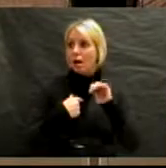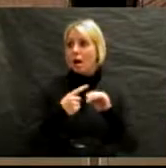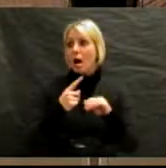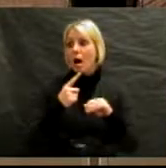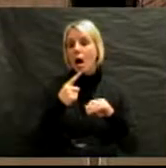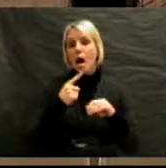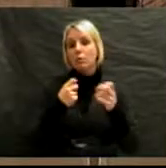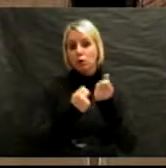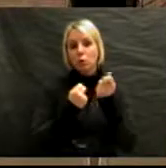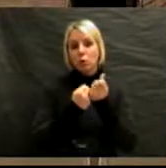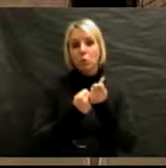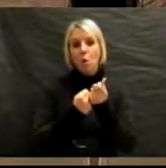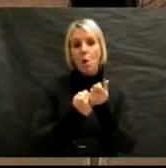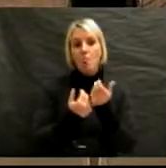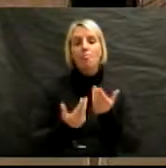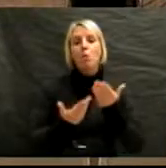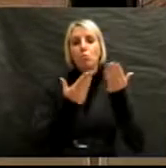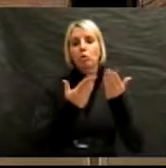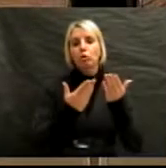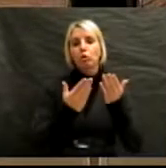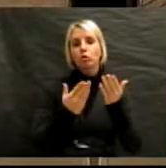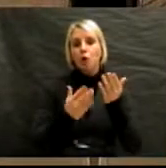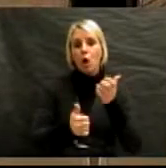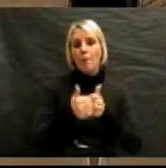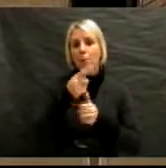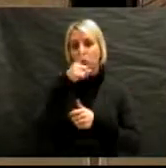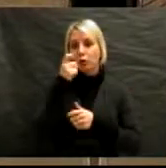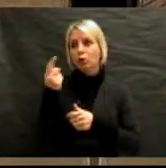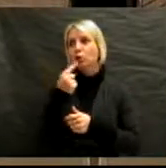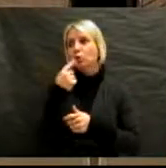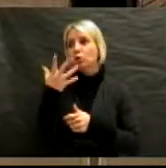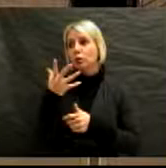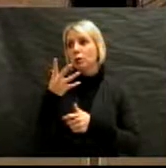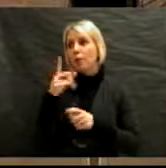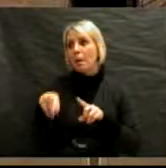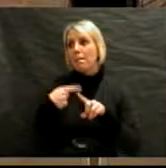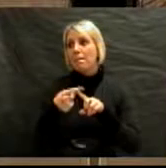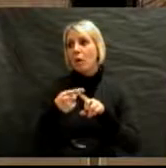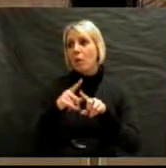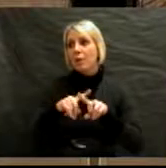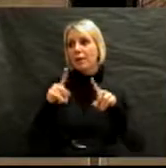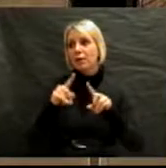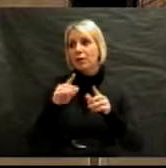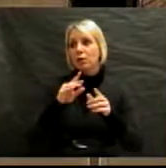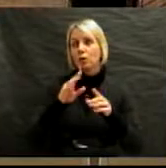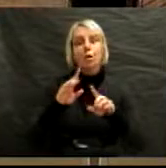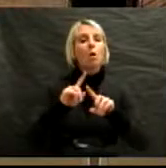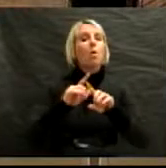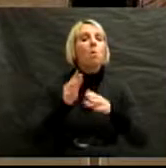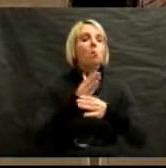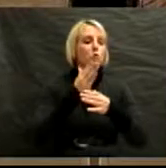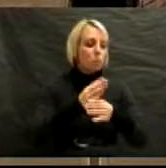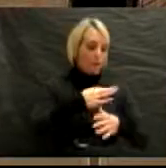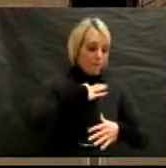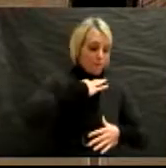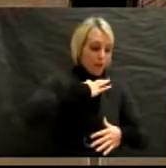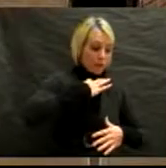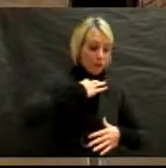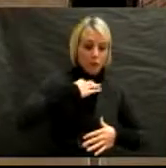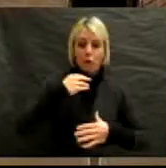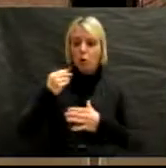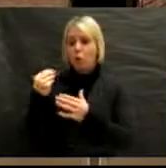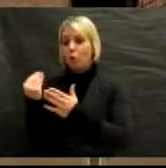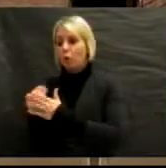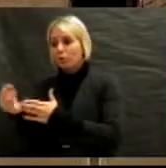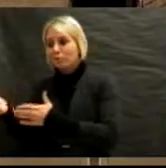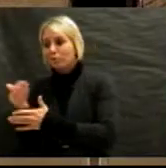about the difference between a volunteer job and one that you get some compensation for. Even if it's a small amount, I think some